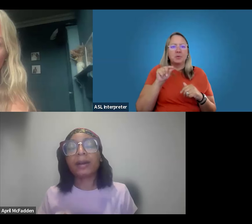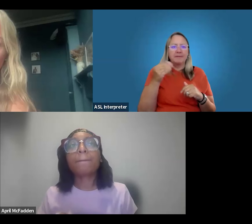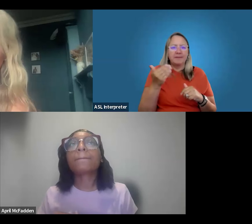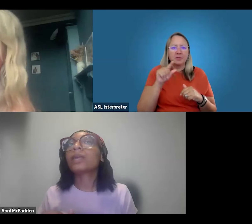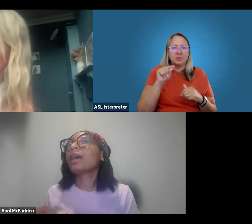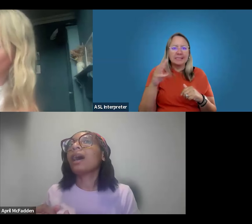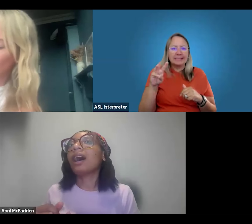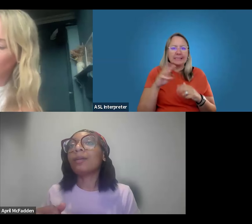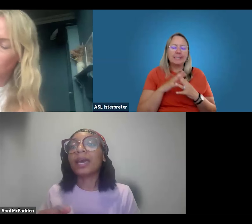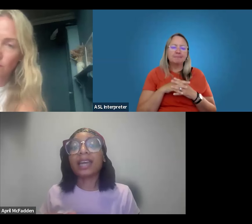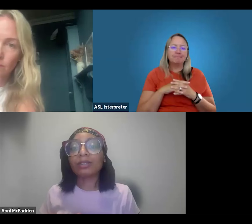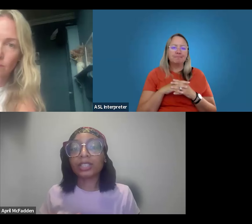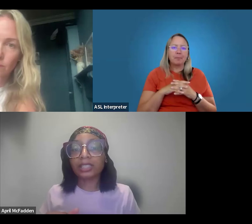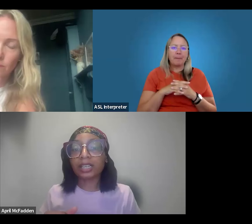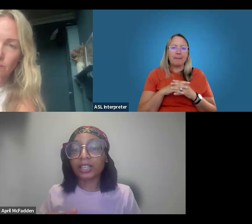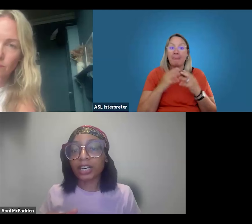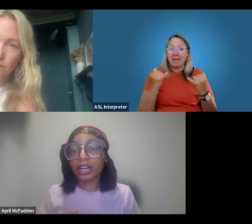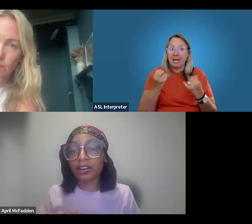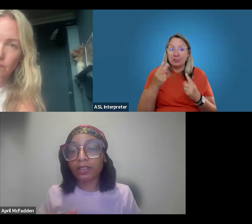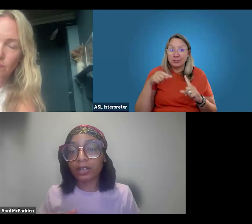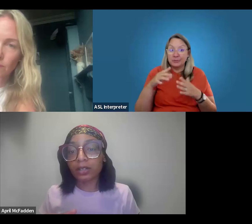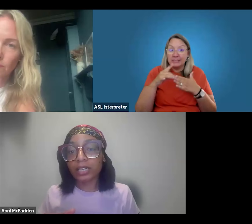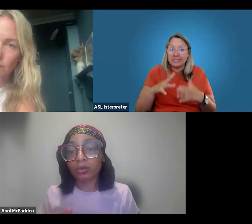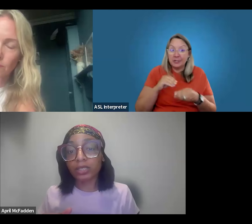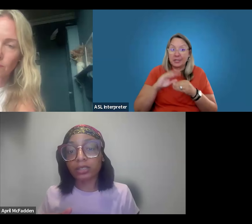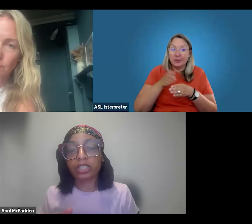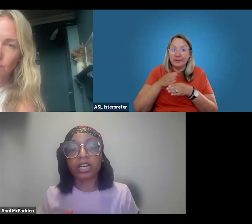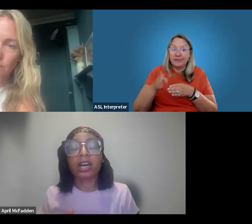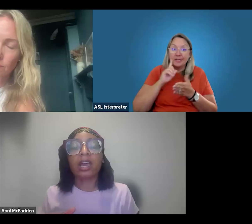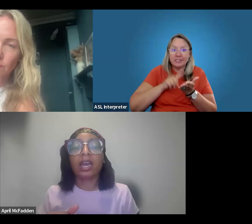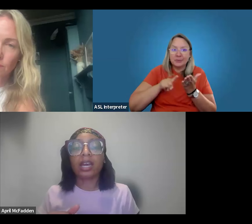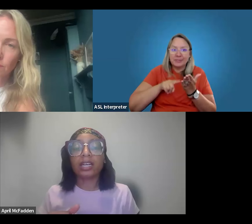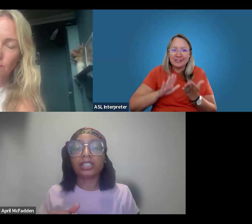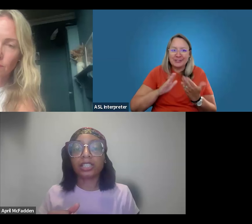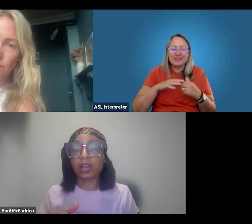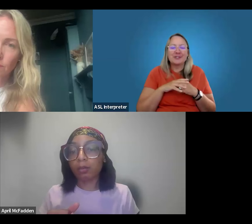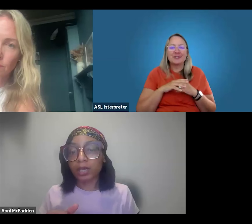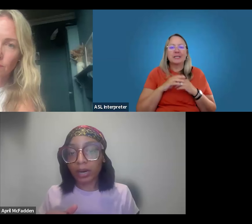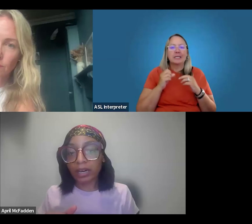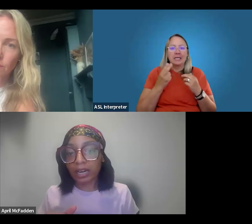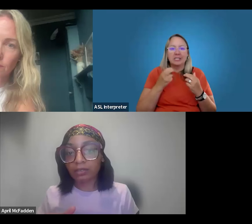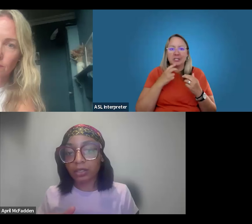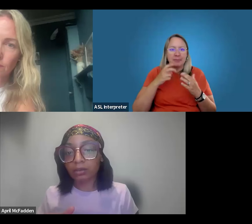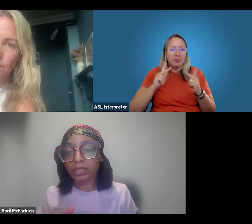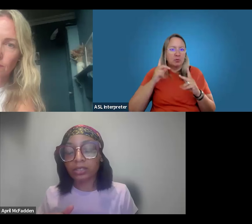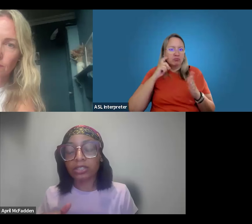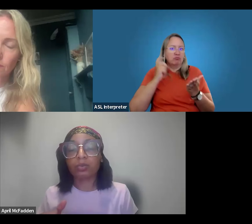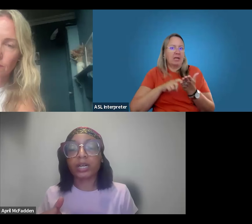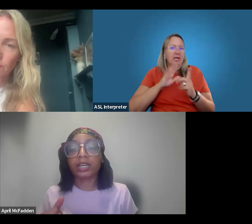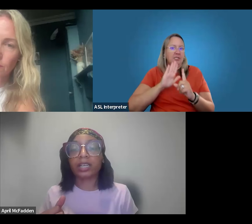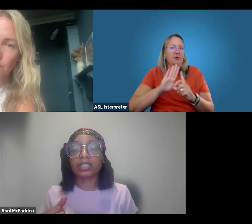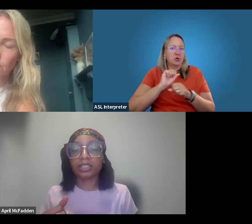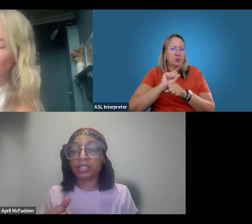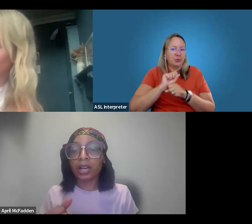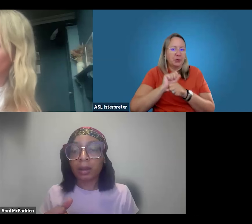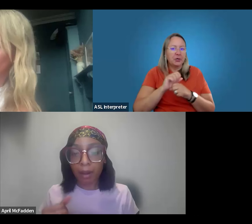2016, I'm sorry. And now she's a leader in her field as a researcher, and she's globally recognized for her research